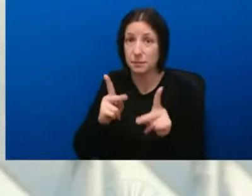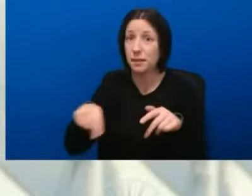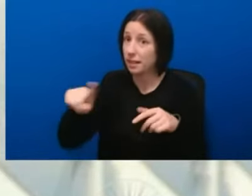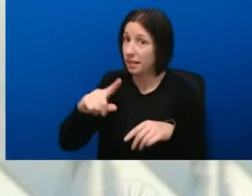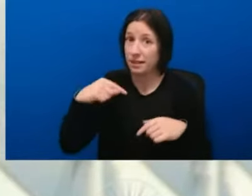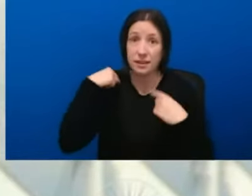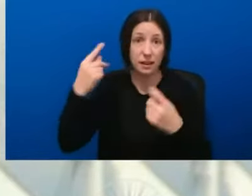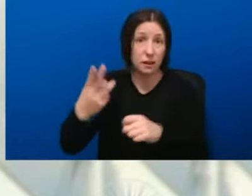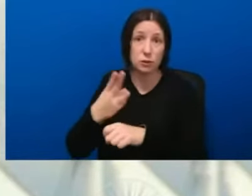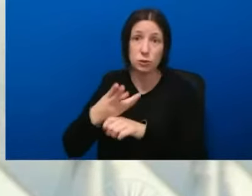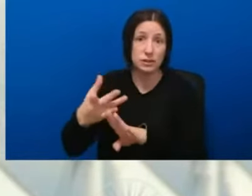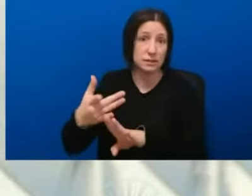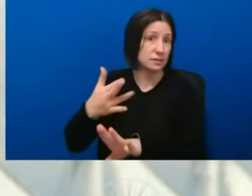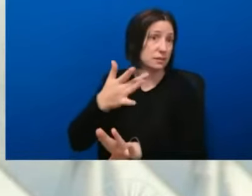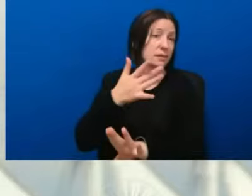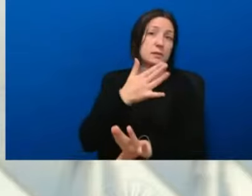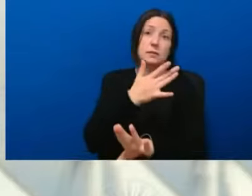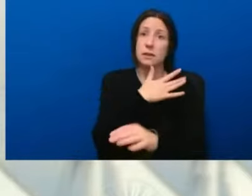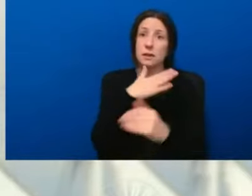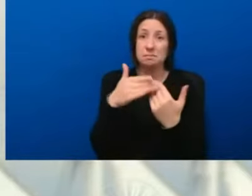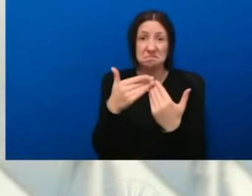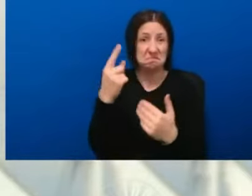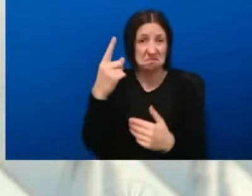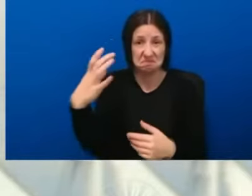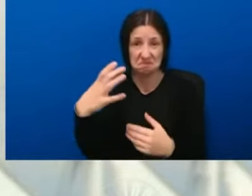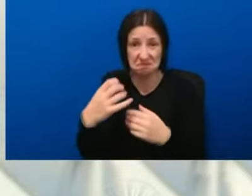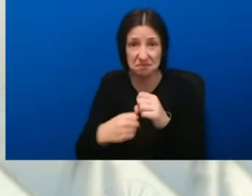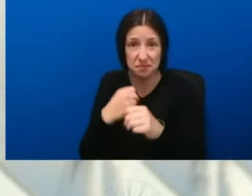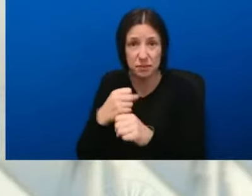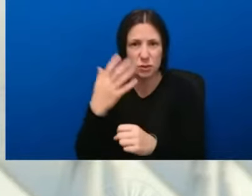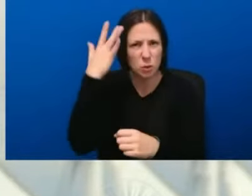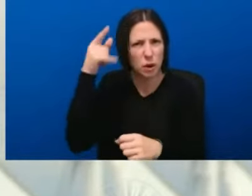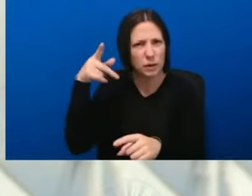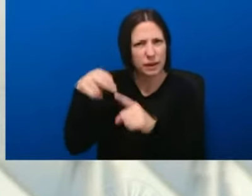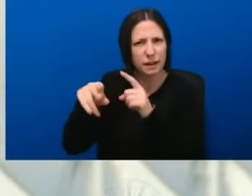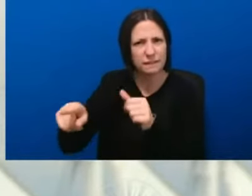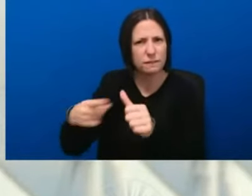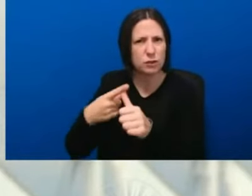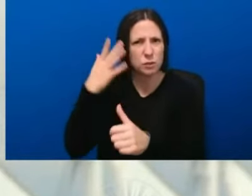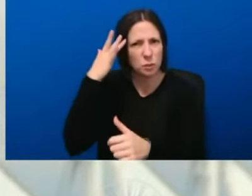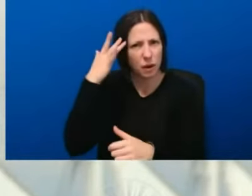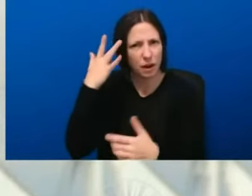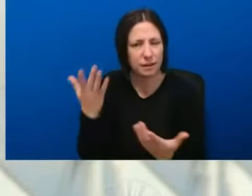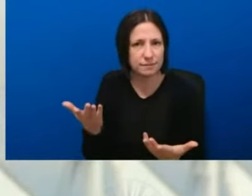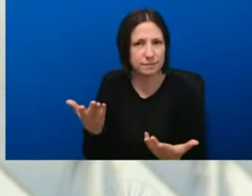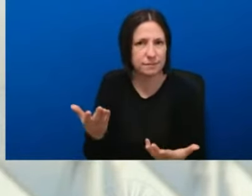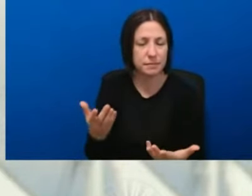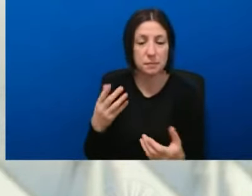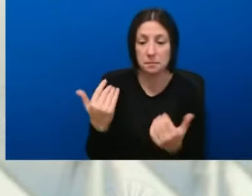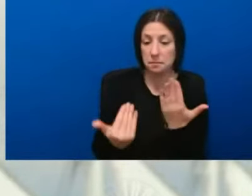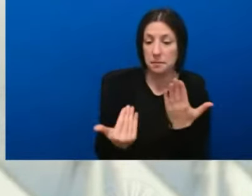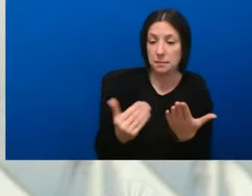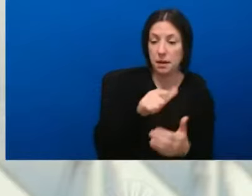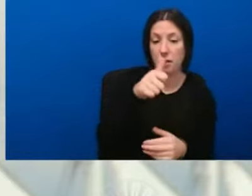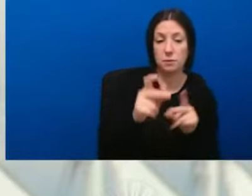Sometimes use, as you say, that goes back decades or even a century. Why are you cutting that over more recent